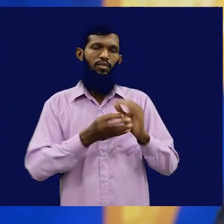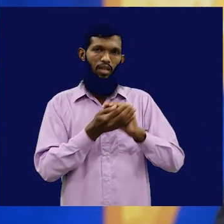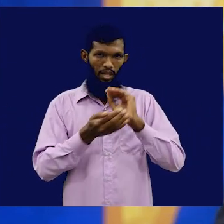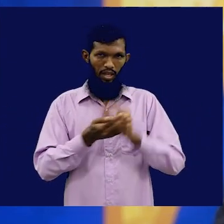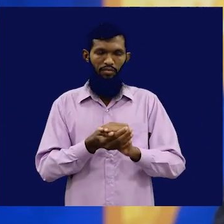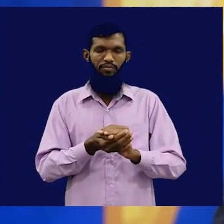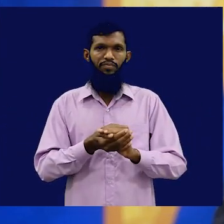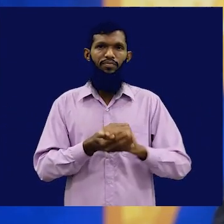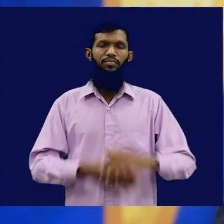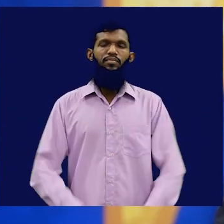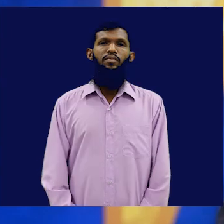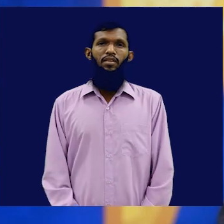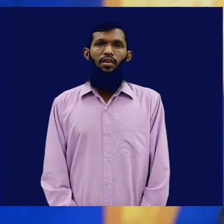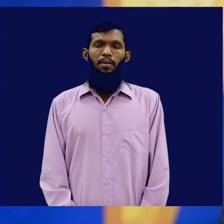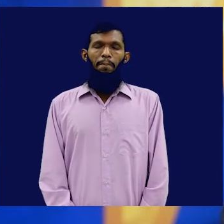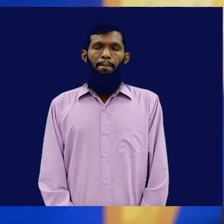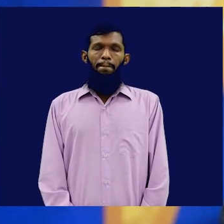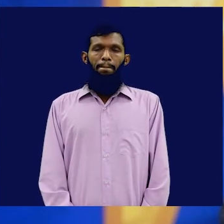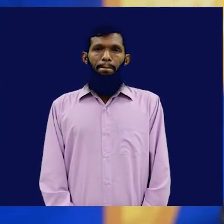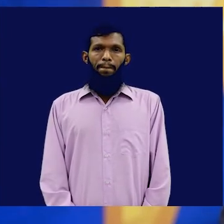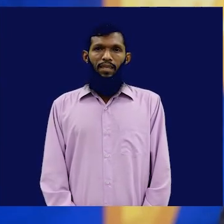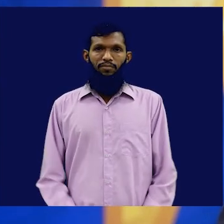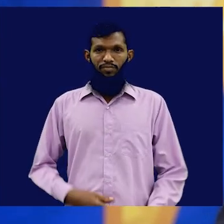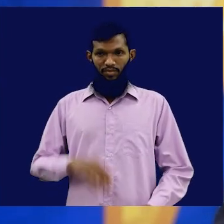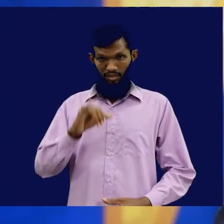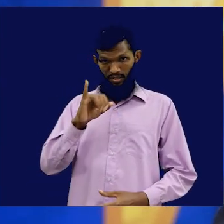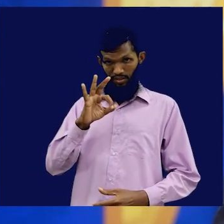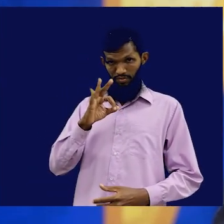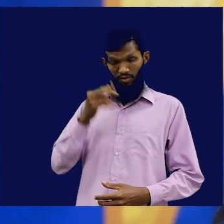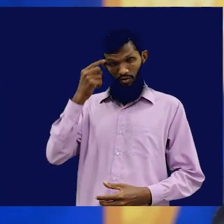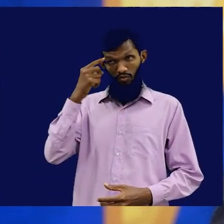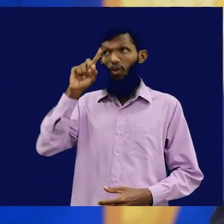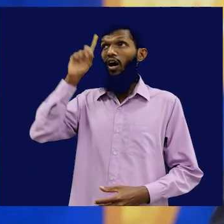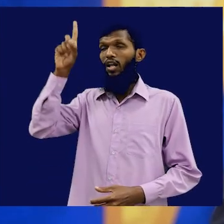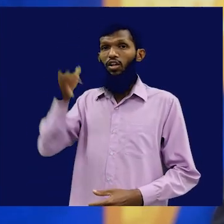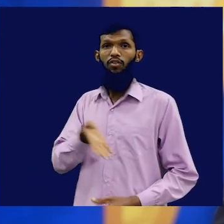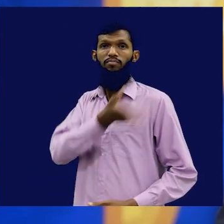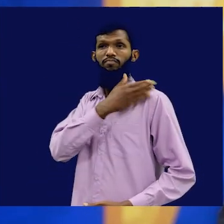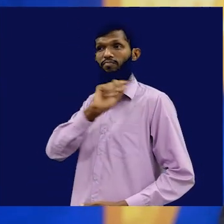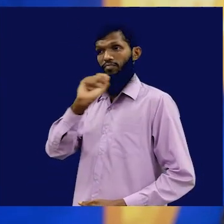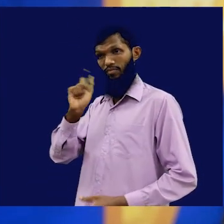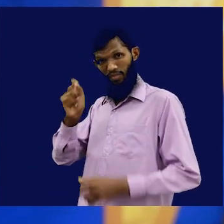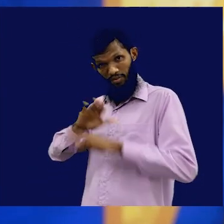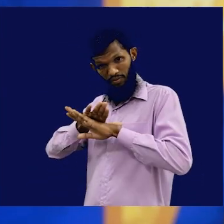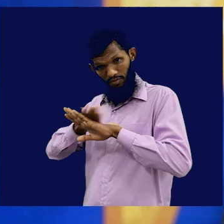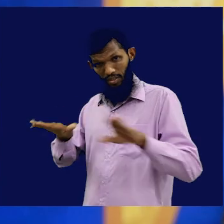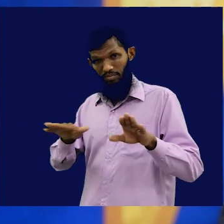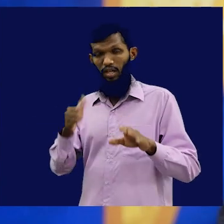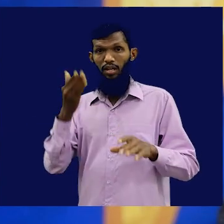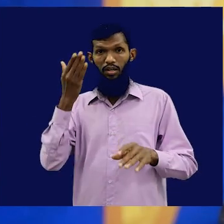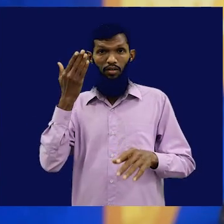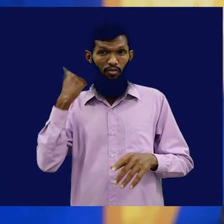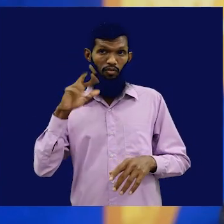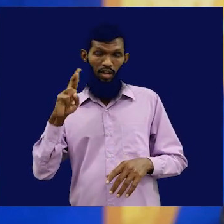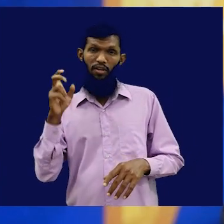said that the Messenger of Allah subhanahu wa ta'ala, peace be upon him, has said, whoever does Hajj for the sake of Allah and